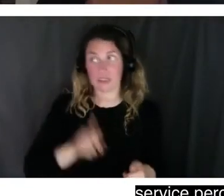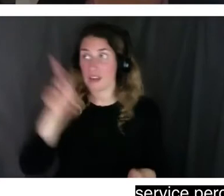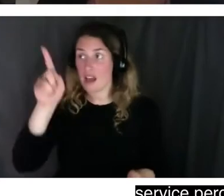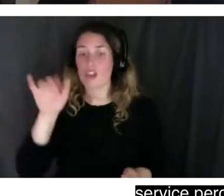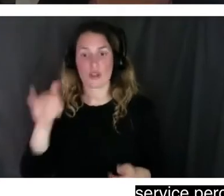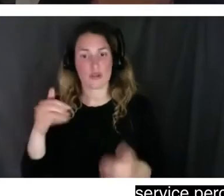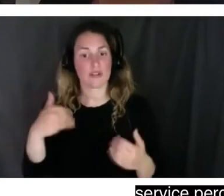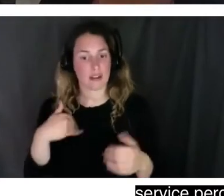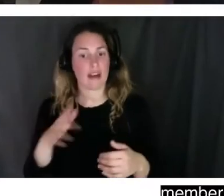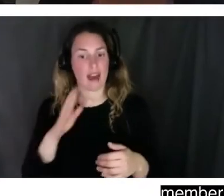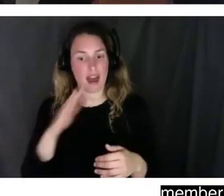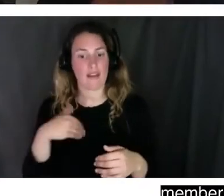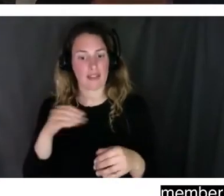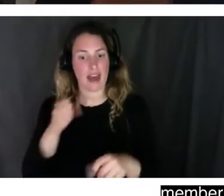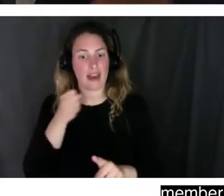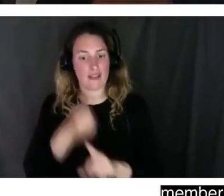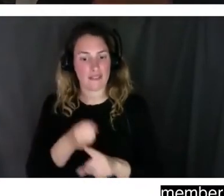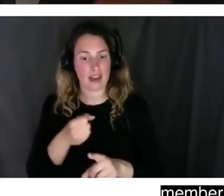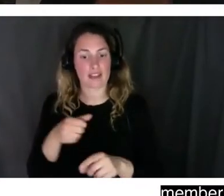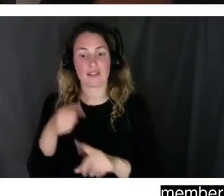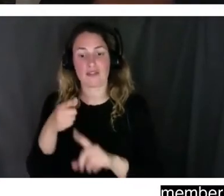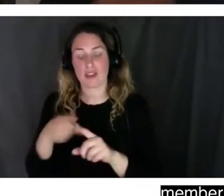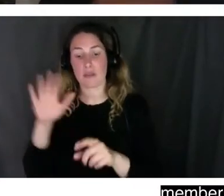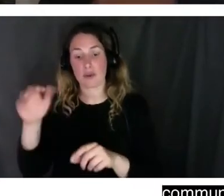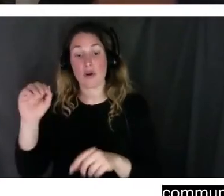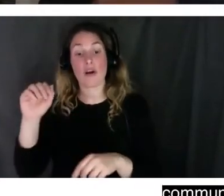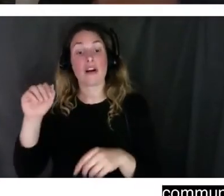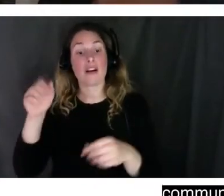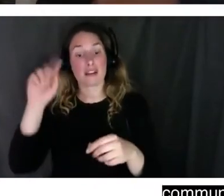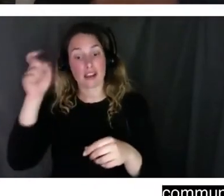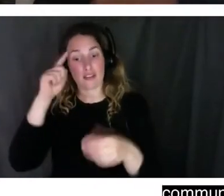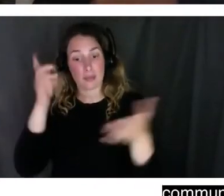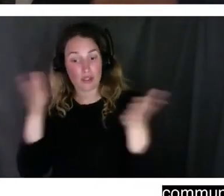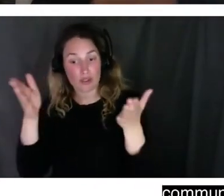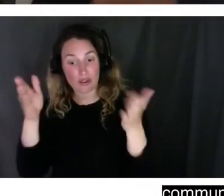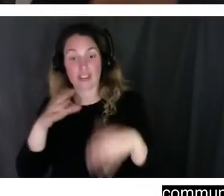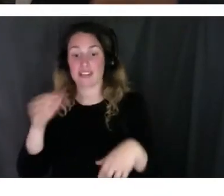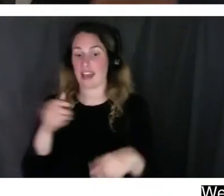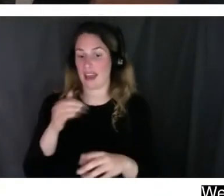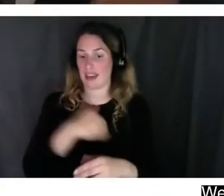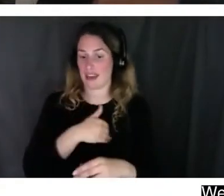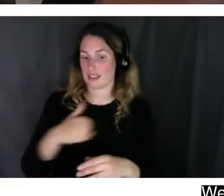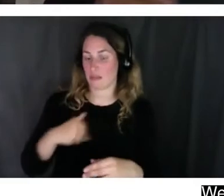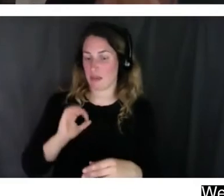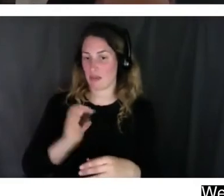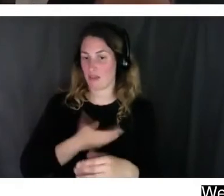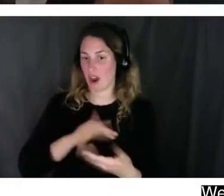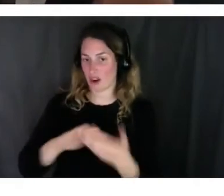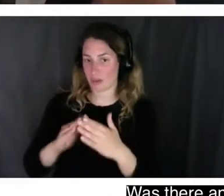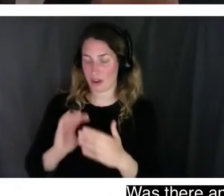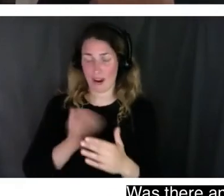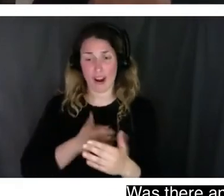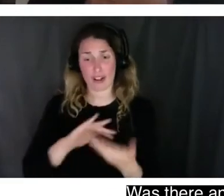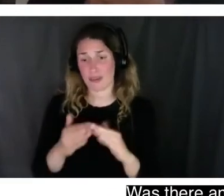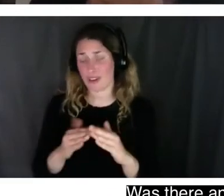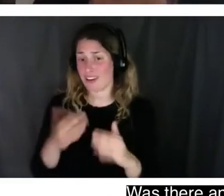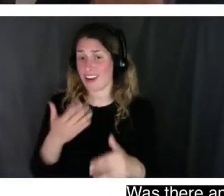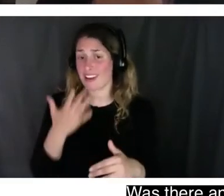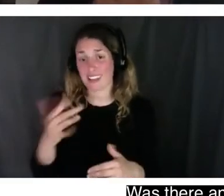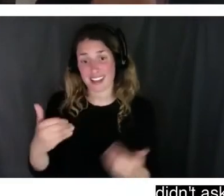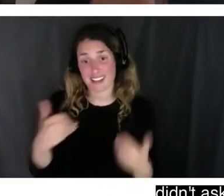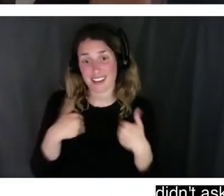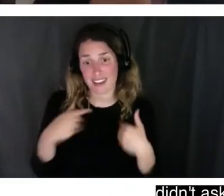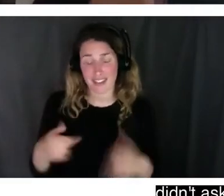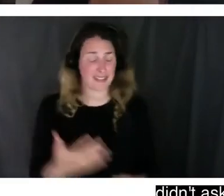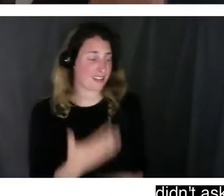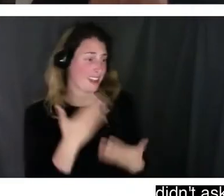but also as a person who is a member of our community. And I think our community is very lucky to have you. Thank you very much. Was there anything I should have asked